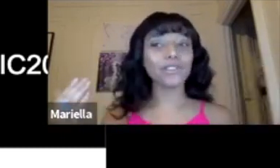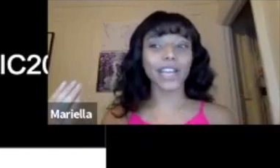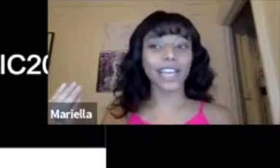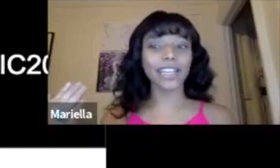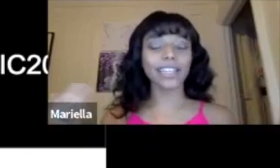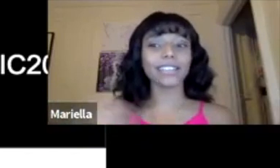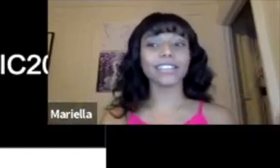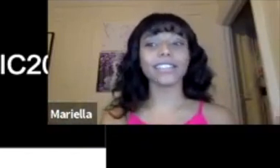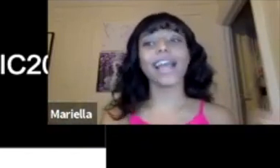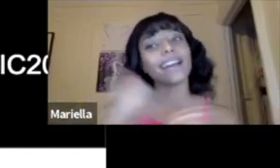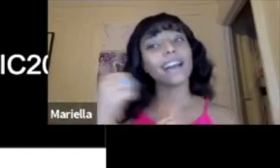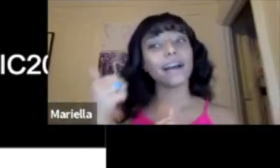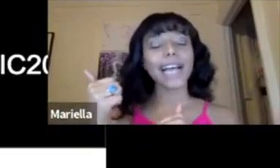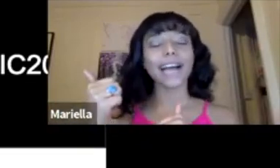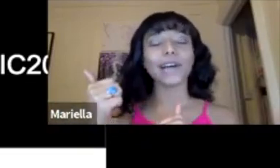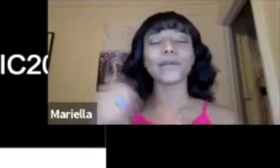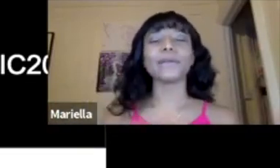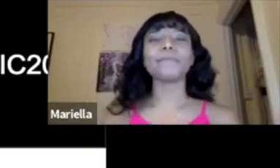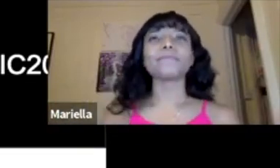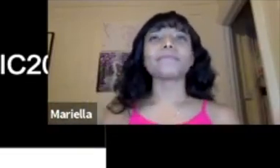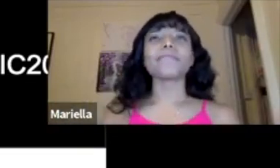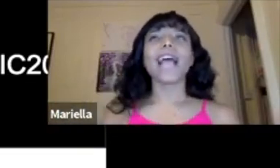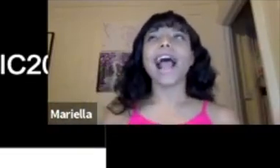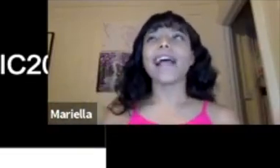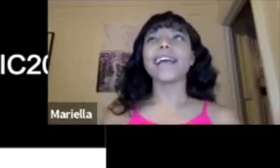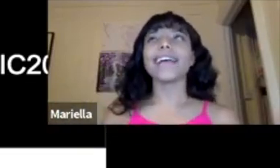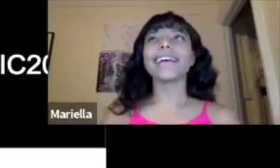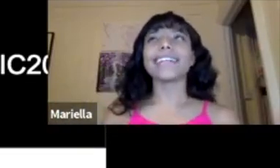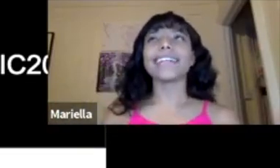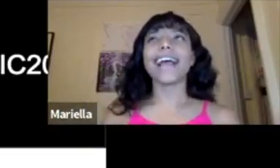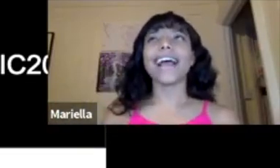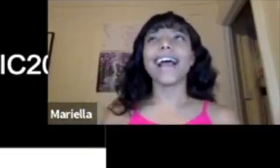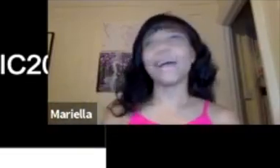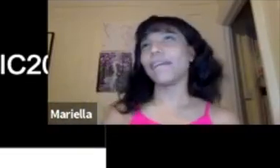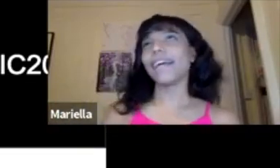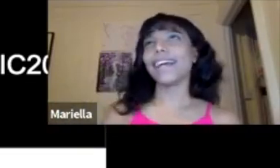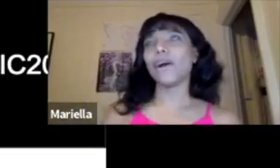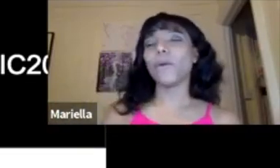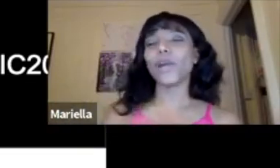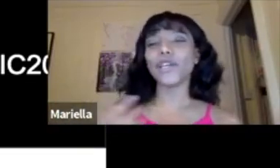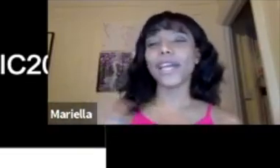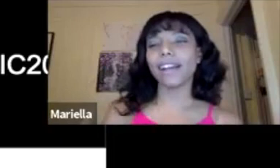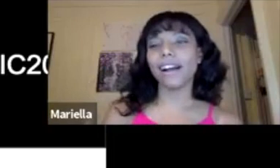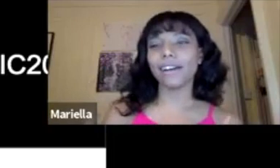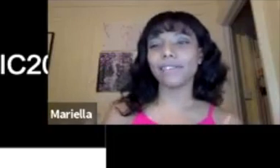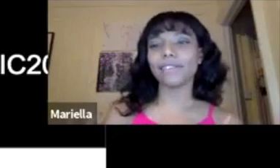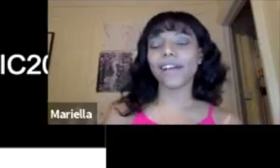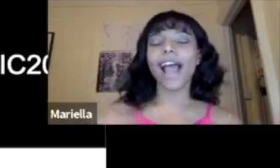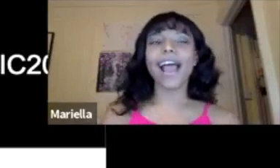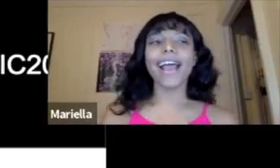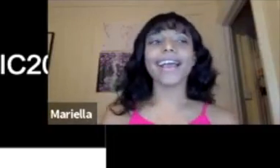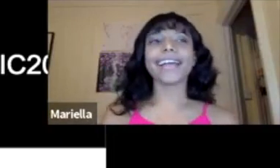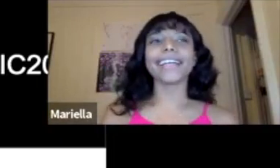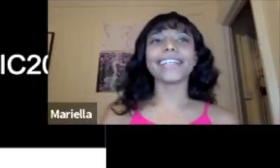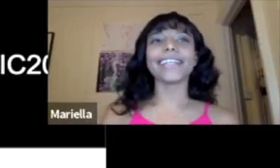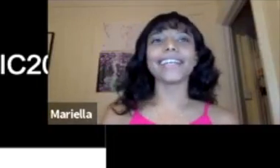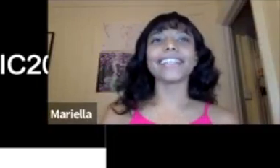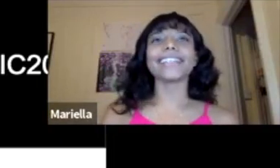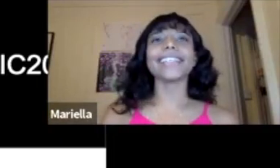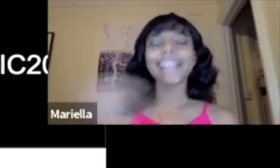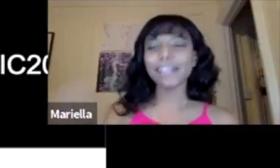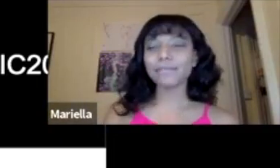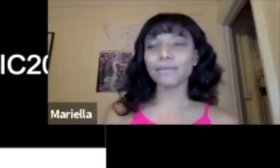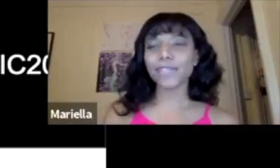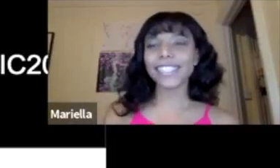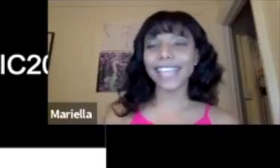same train to head uptown. And I'm like, where are you getting off? And